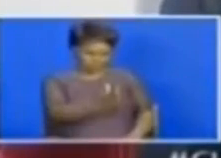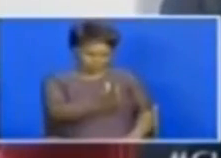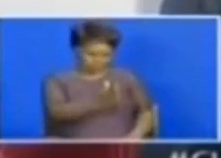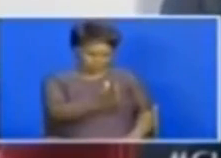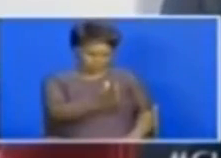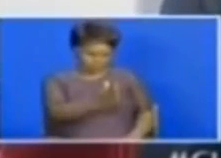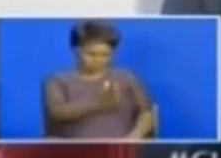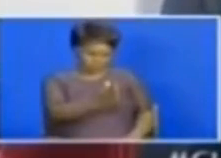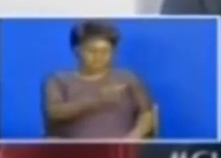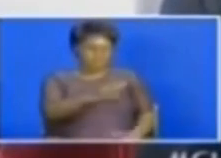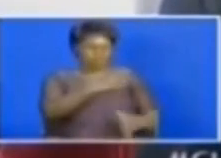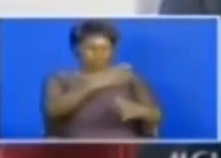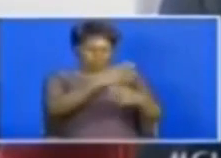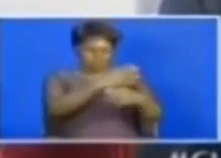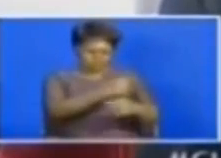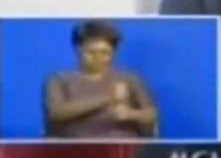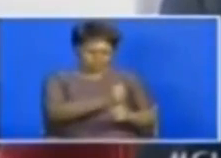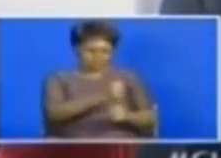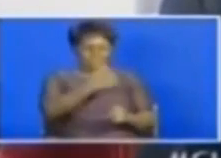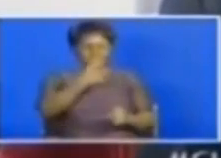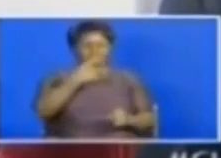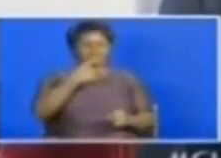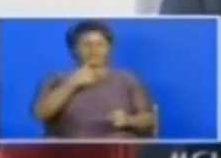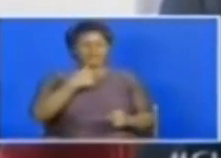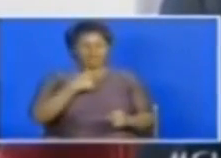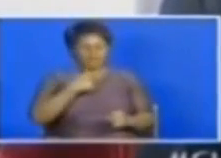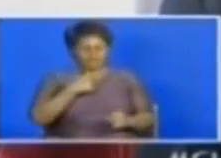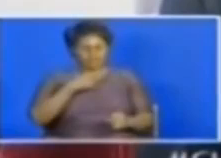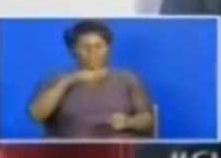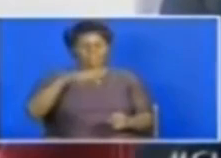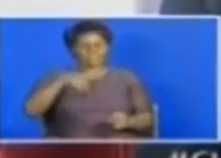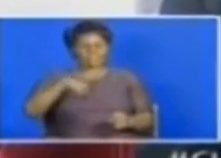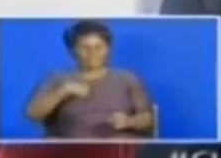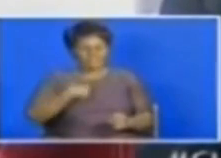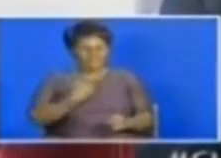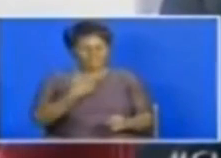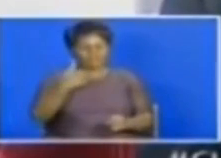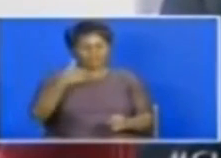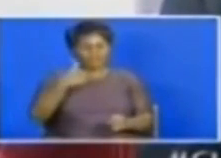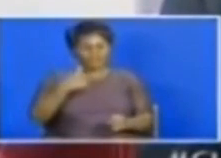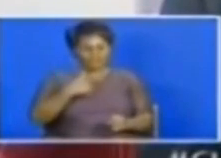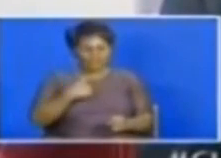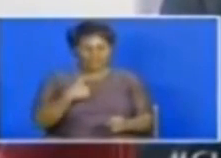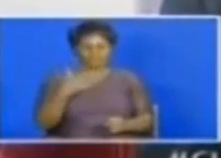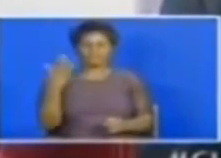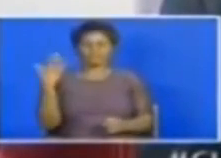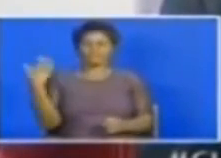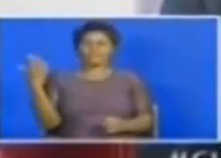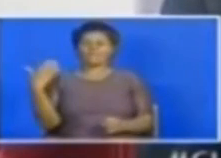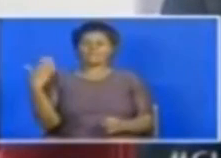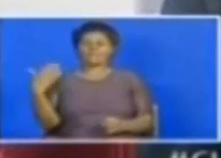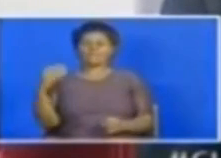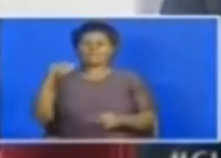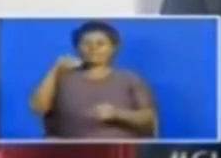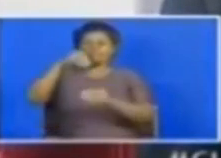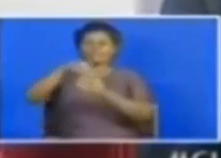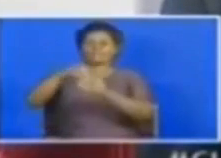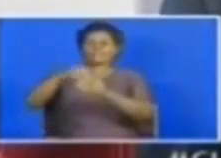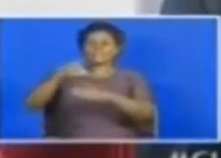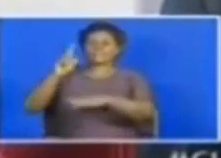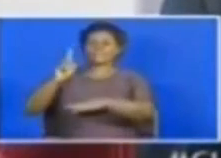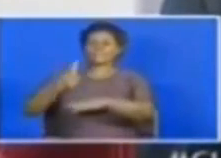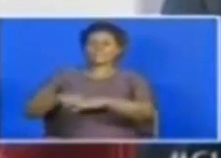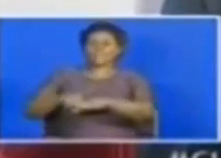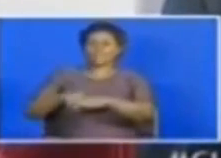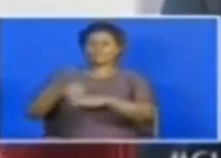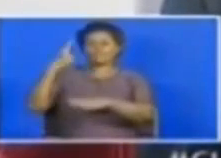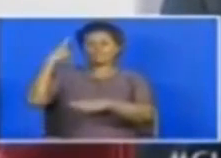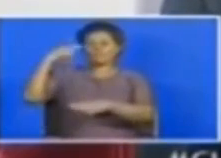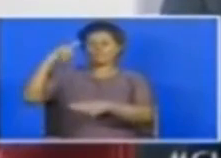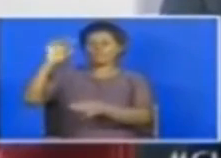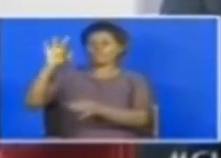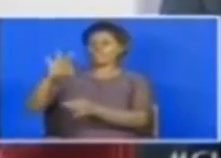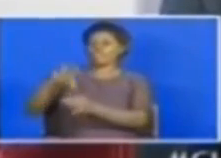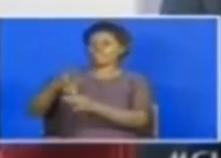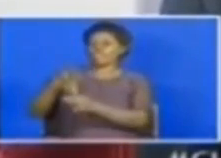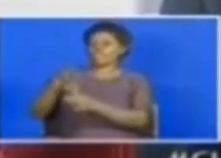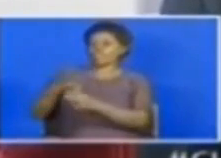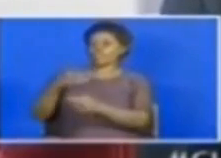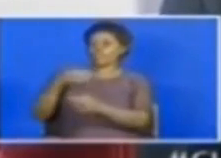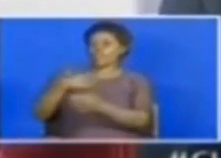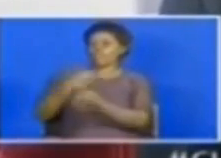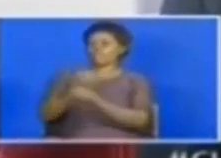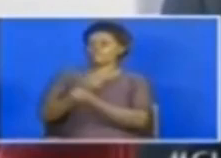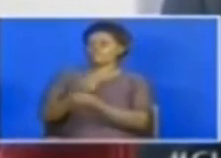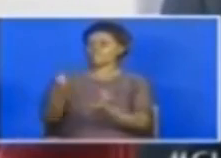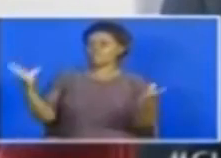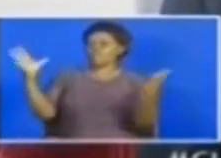face and say with confidence that we will be able to have the ballot papers on time for purposes of the election. We have